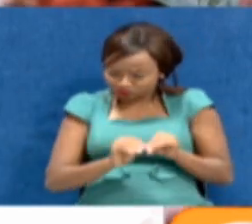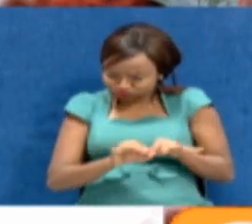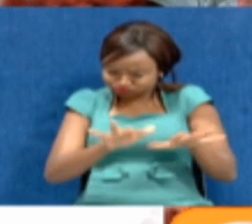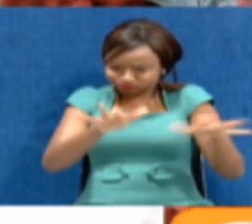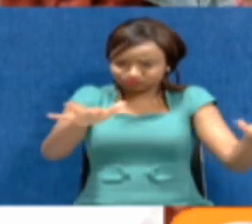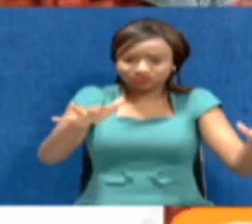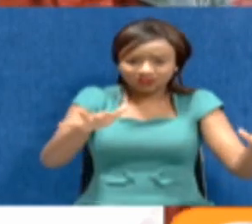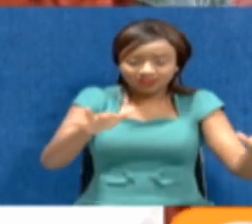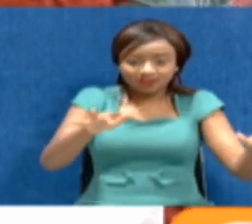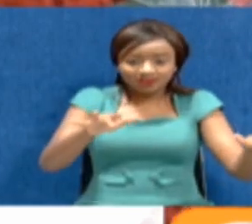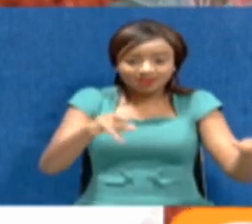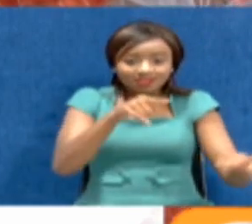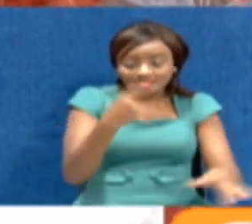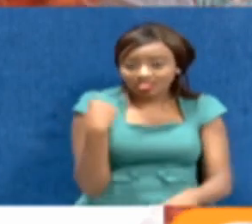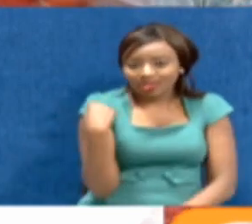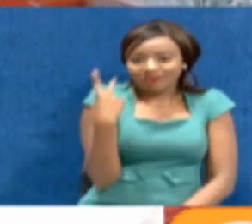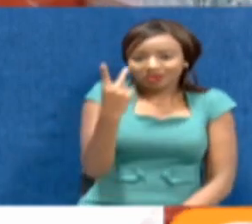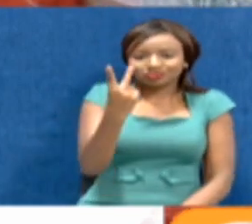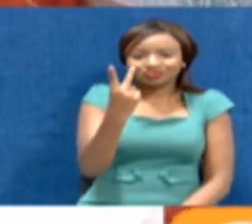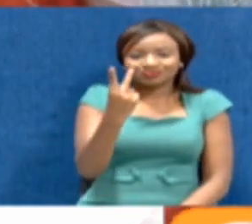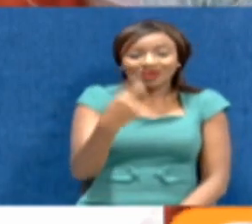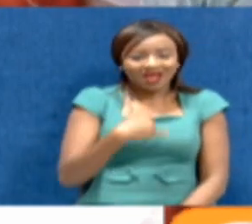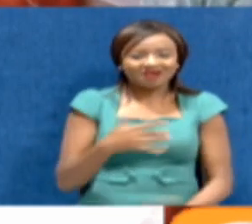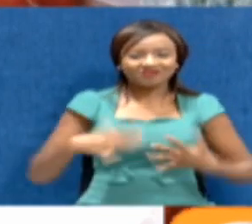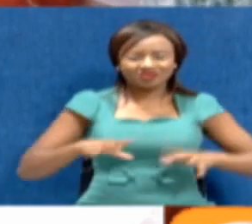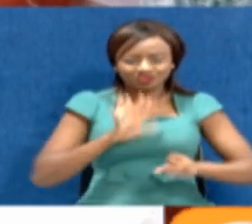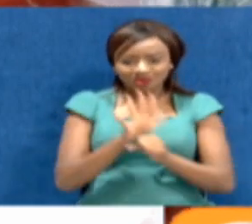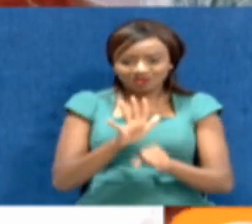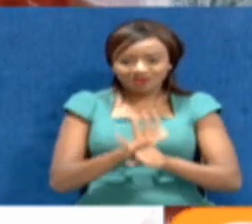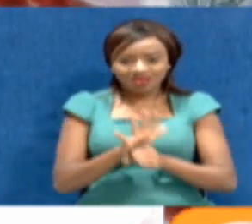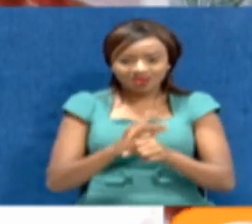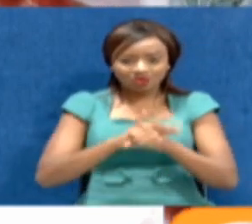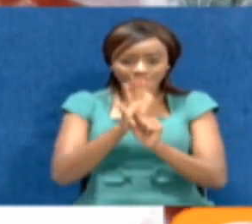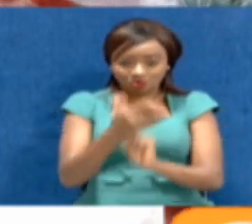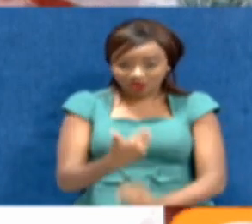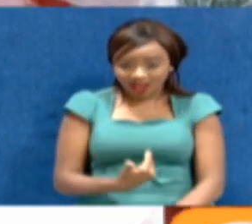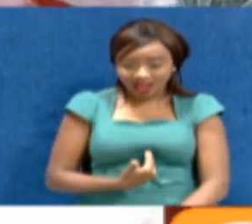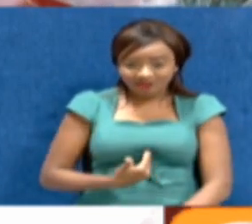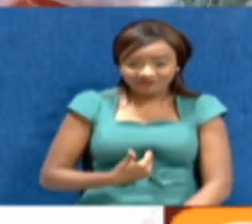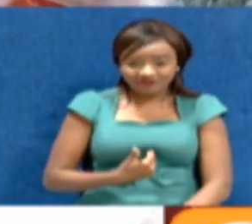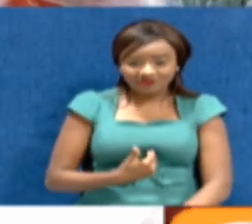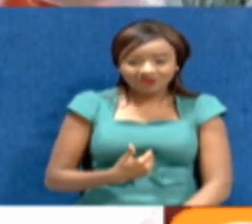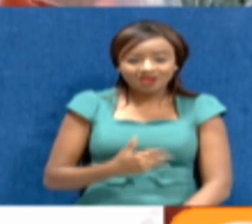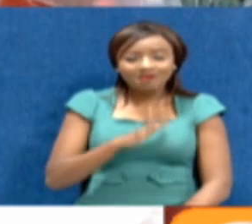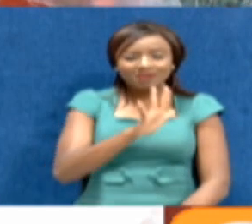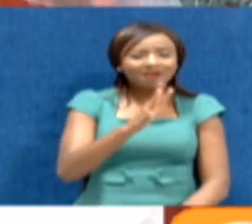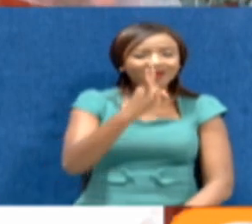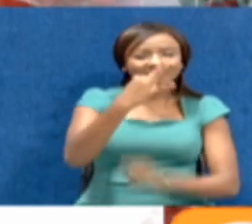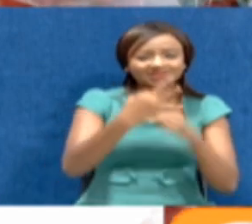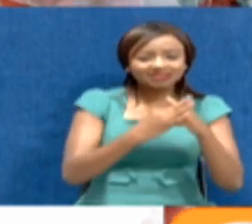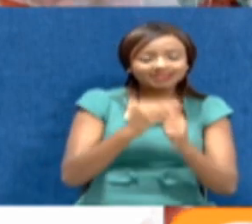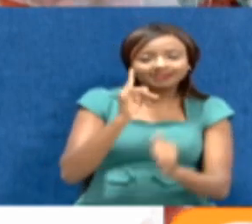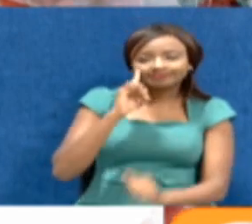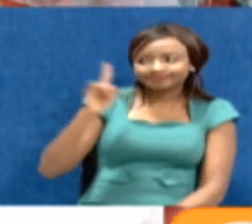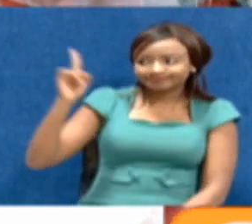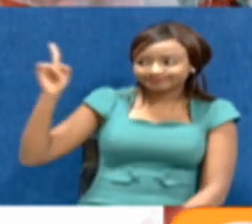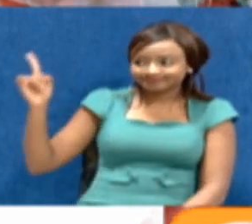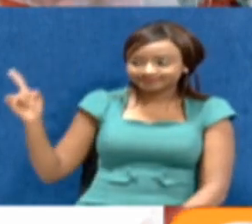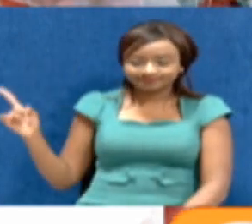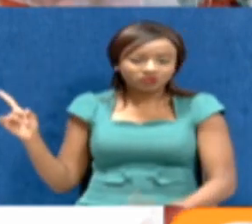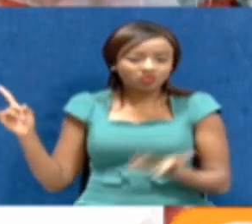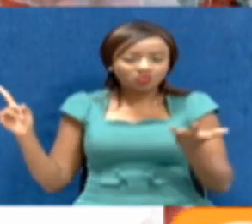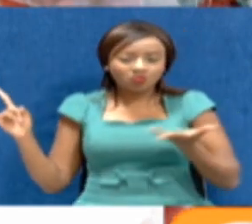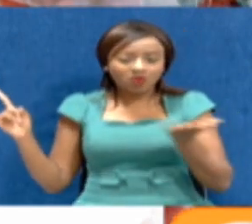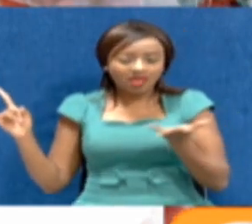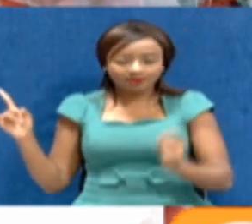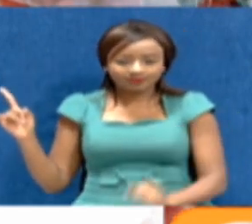and recorded the second highest number of infections across the country. Of its 38 cases, 22 were registered in